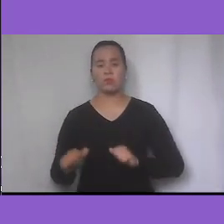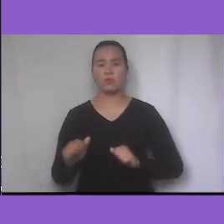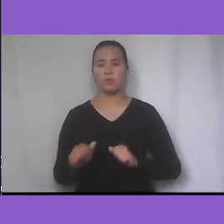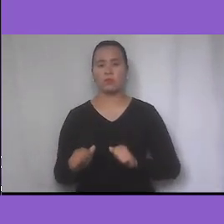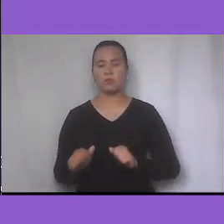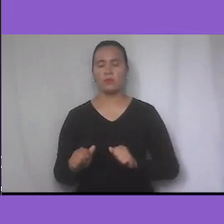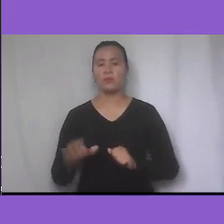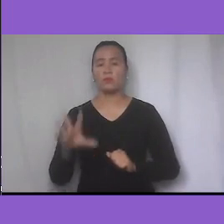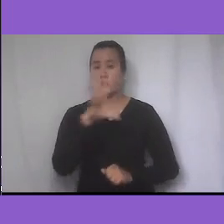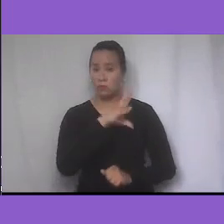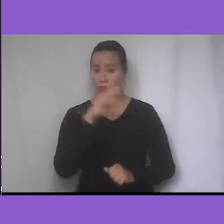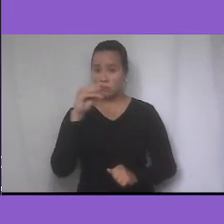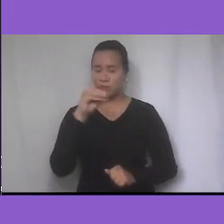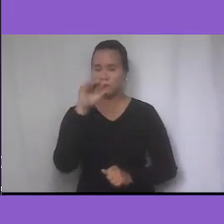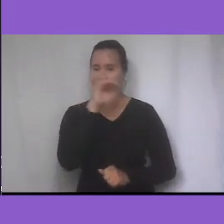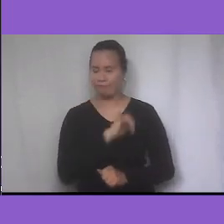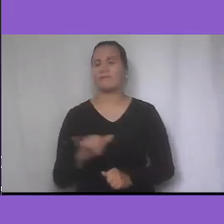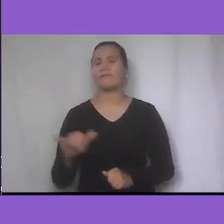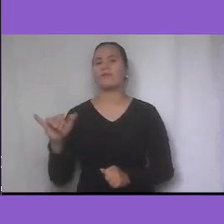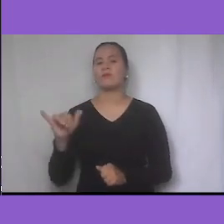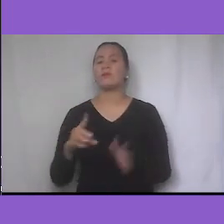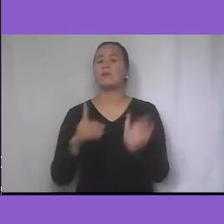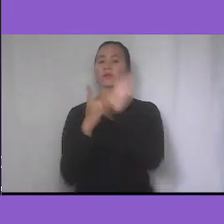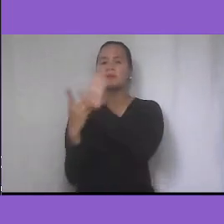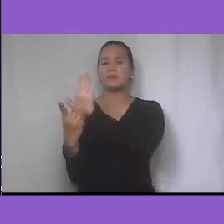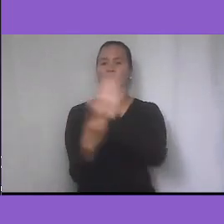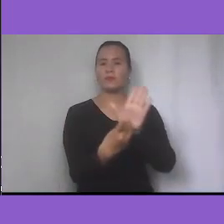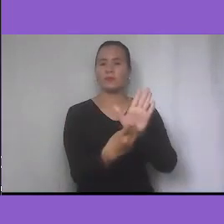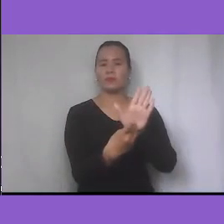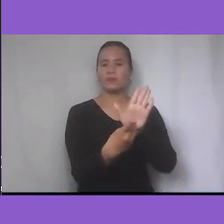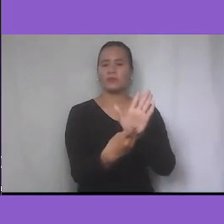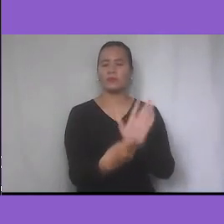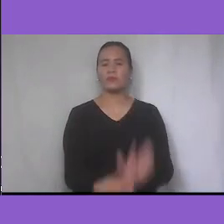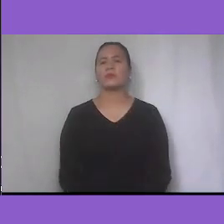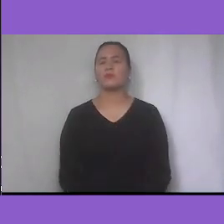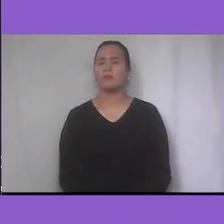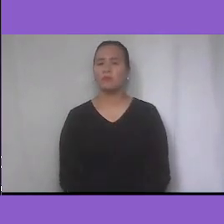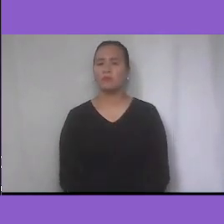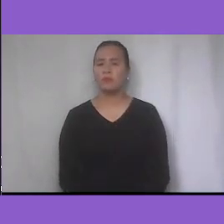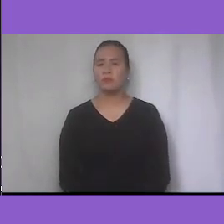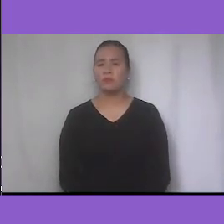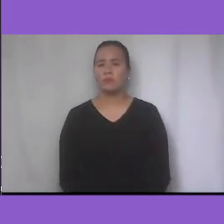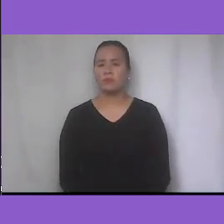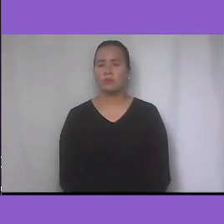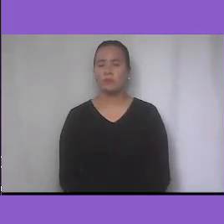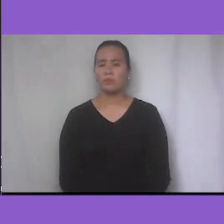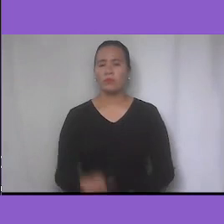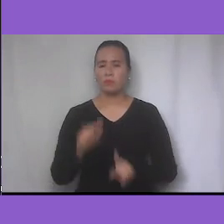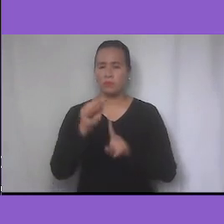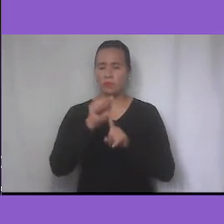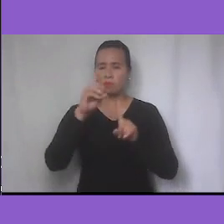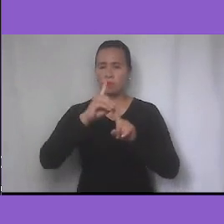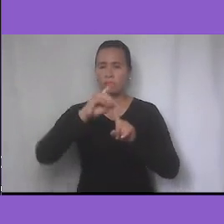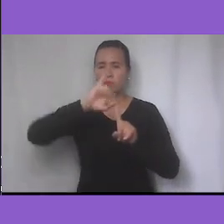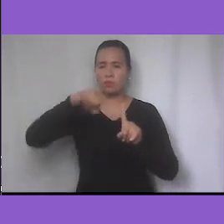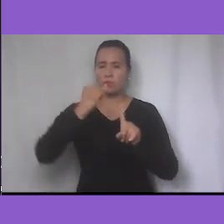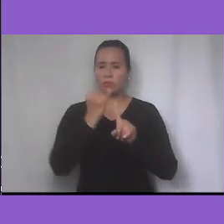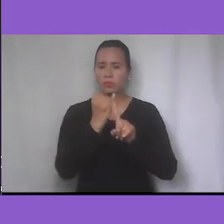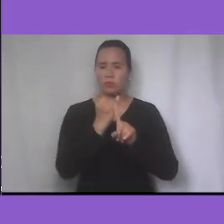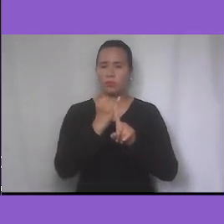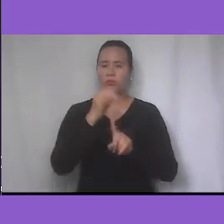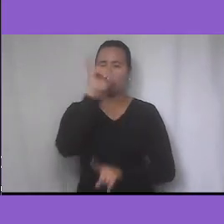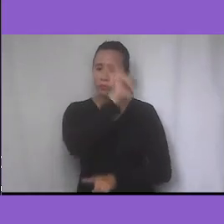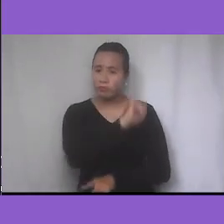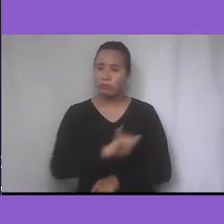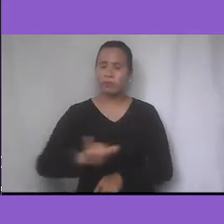And of course, describe, mga pang-uri. Okay? Siyempre, meron ding pagkakataon magkwento ng mga